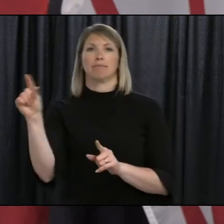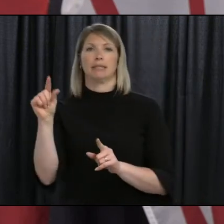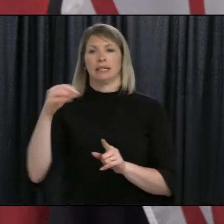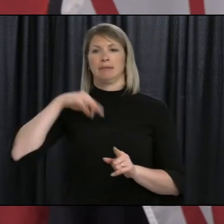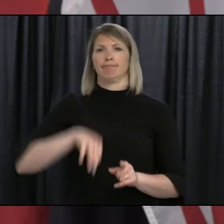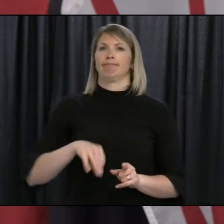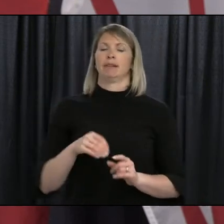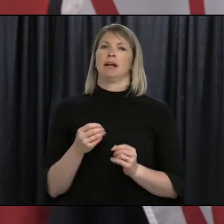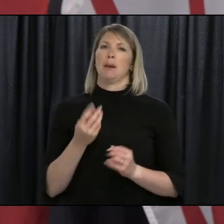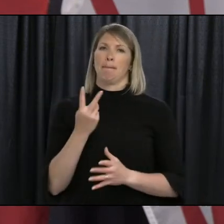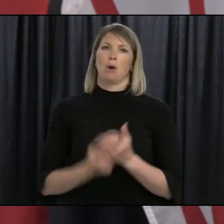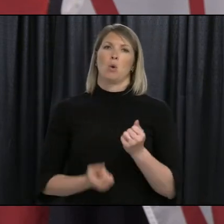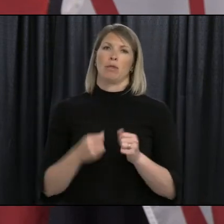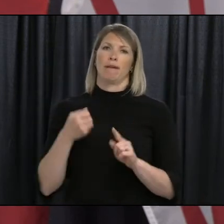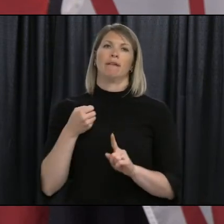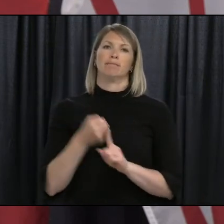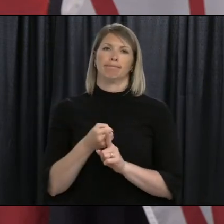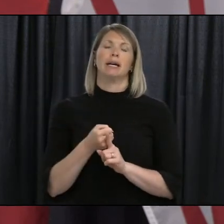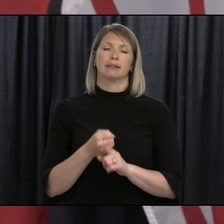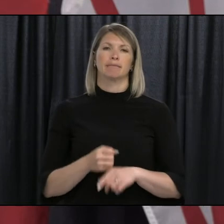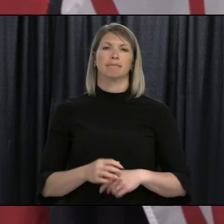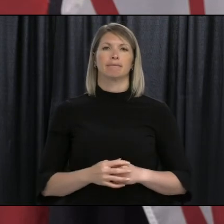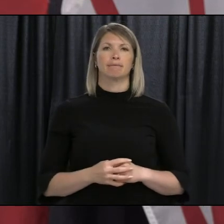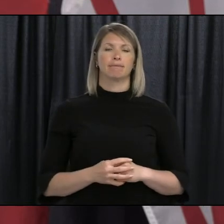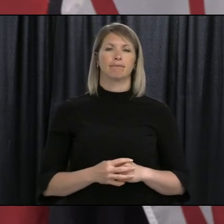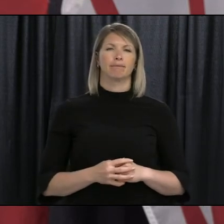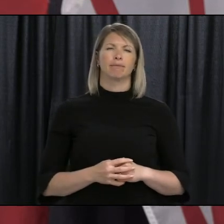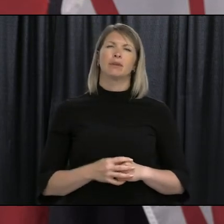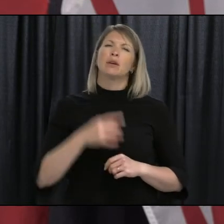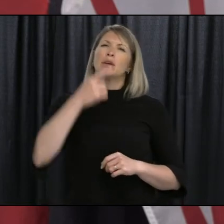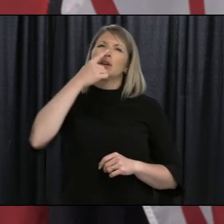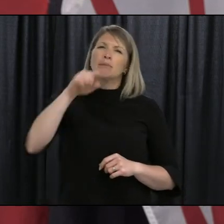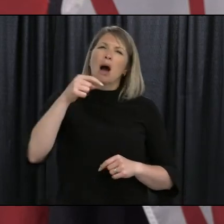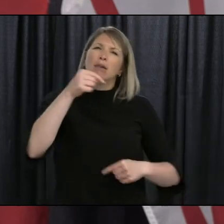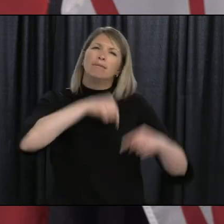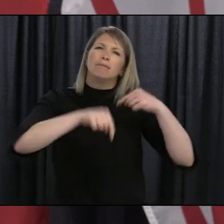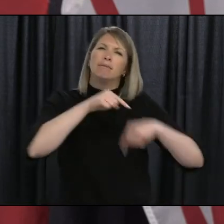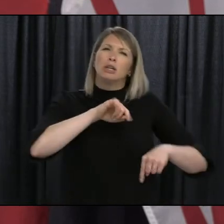Could I ask for a little more specificity in terms of, like I said, the January snow event, Snowmageddon?